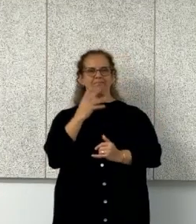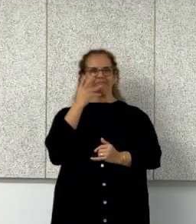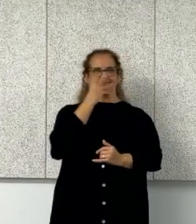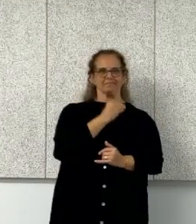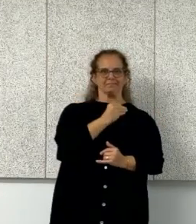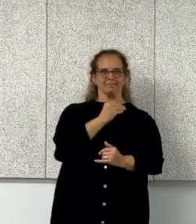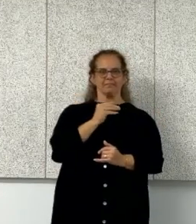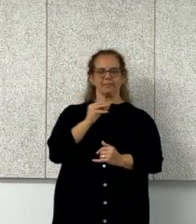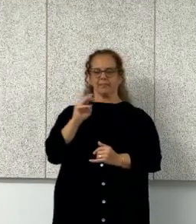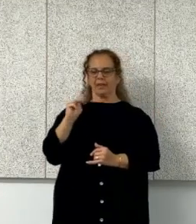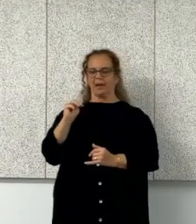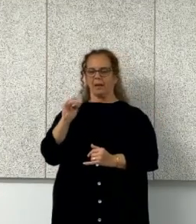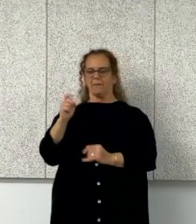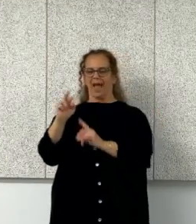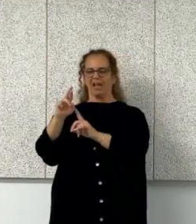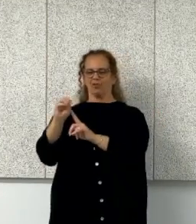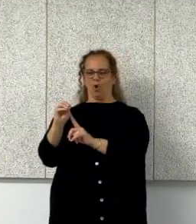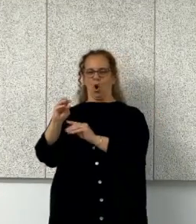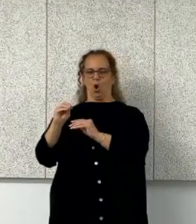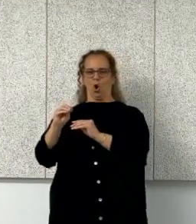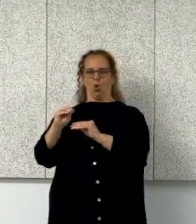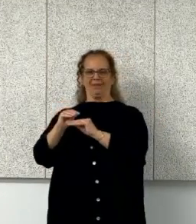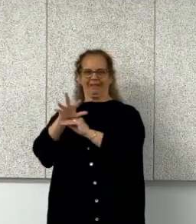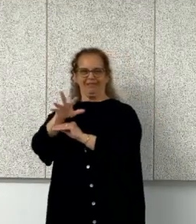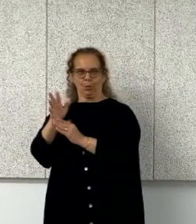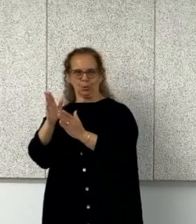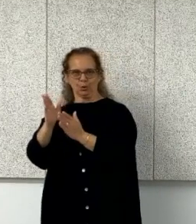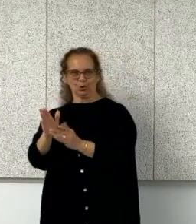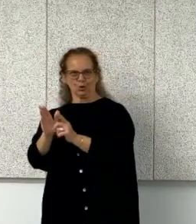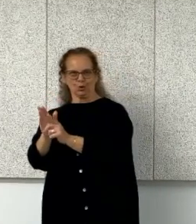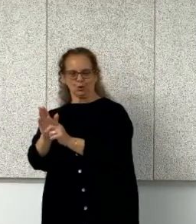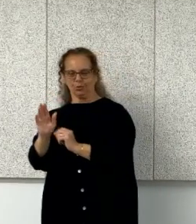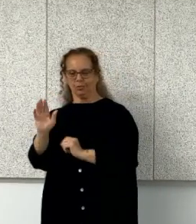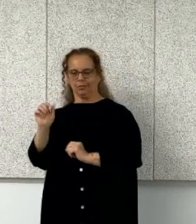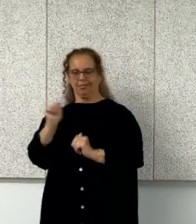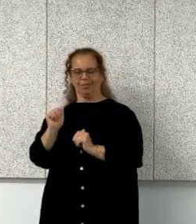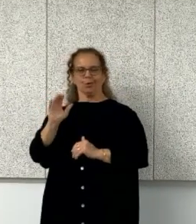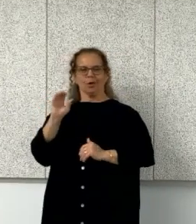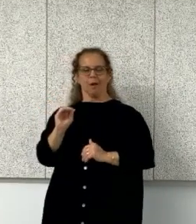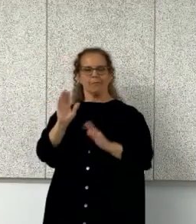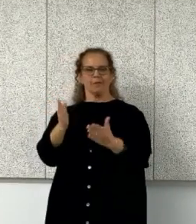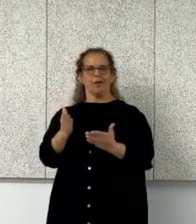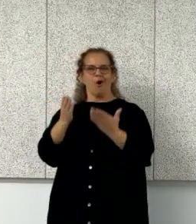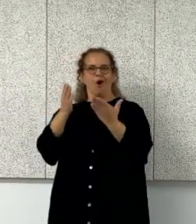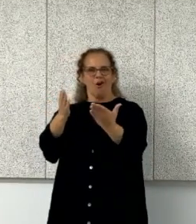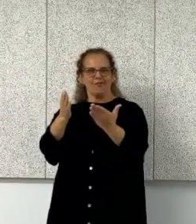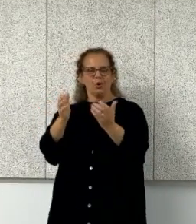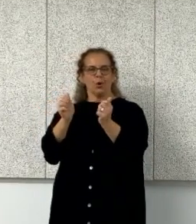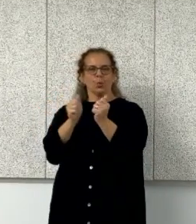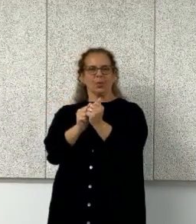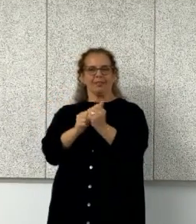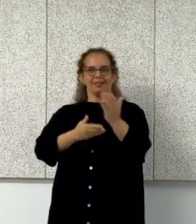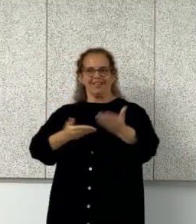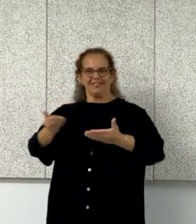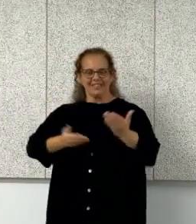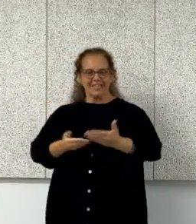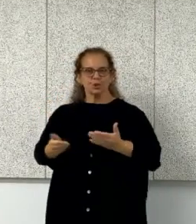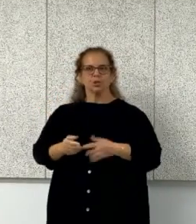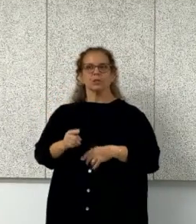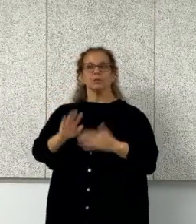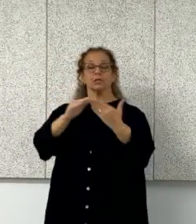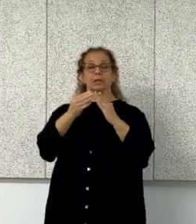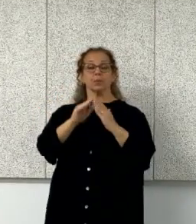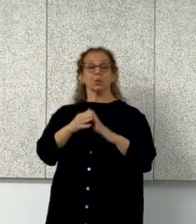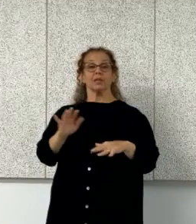micro-influencers and, theater companies offering, again, with their invitation to communities, like their candid,